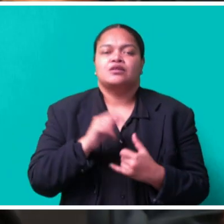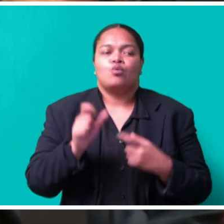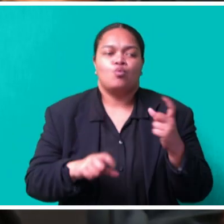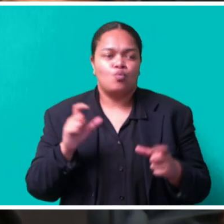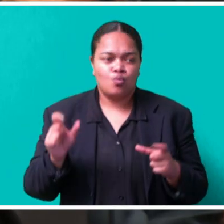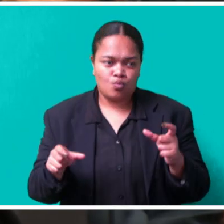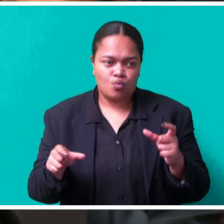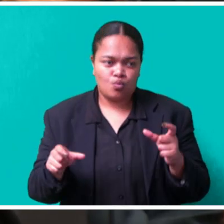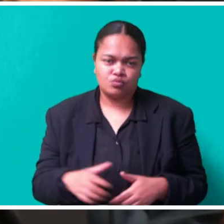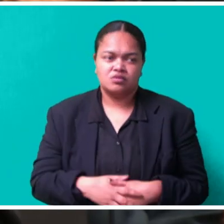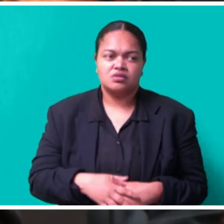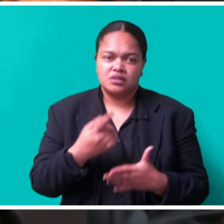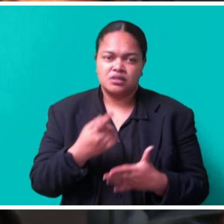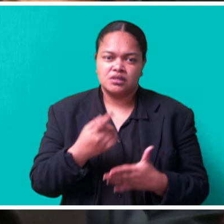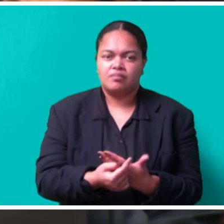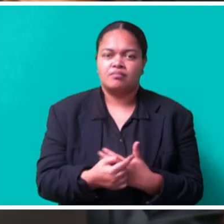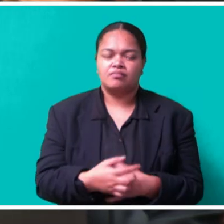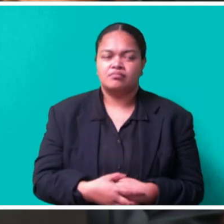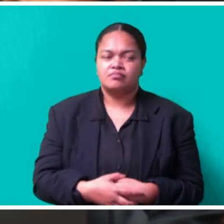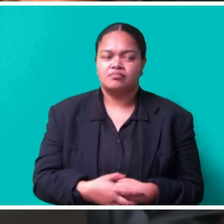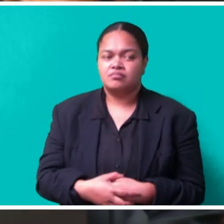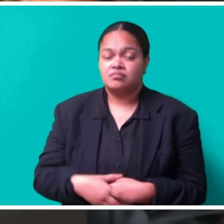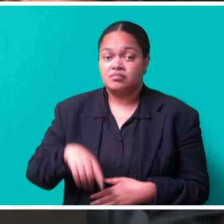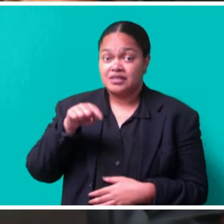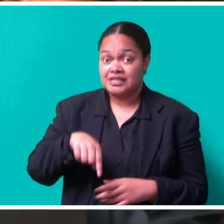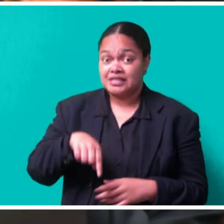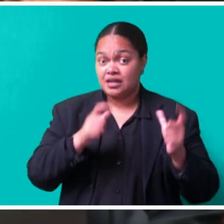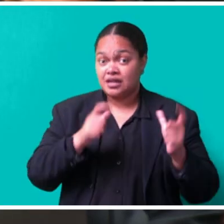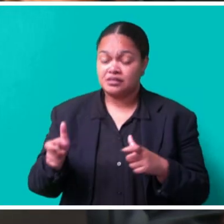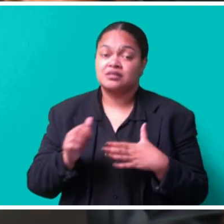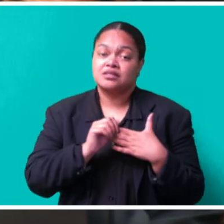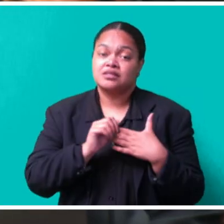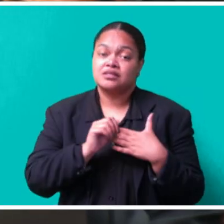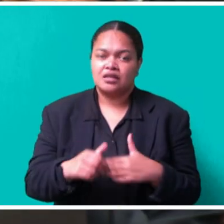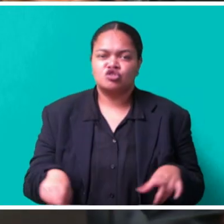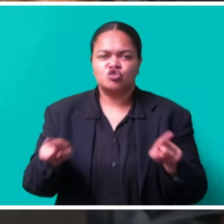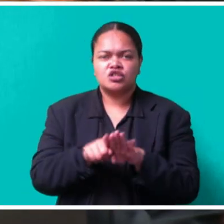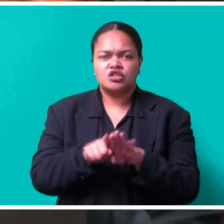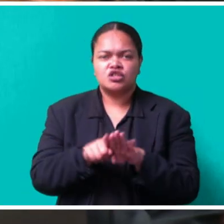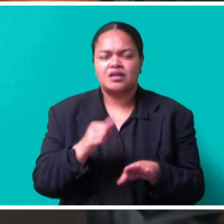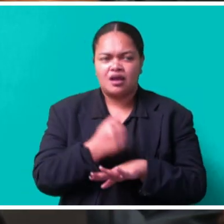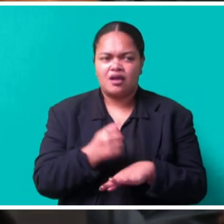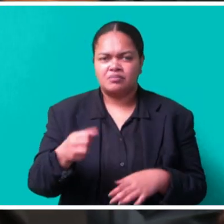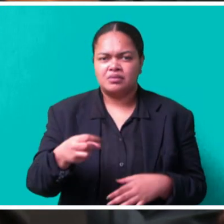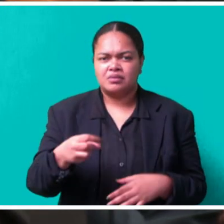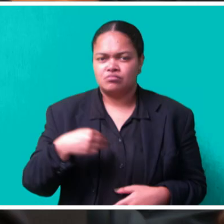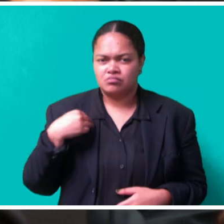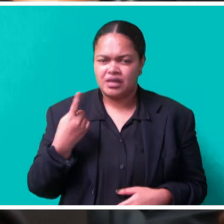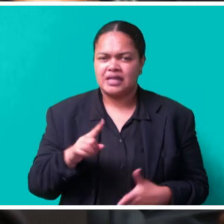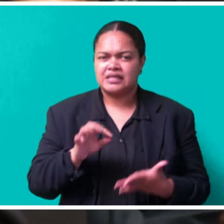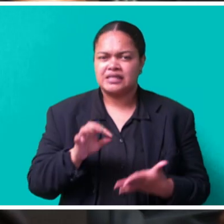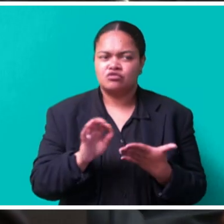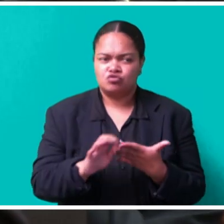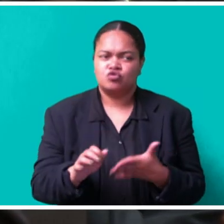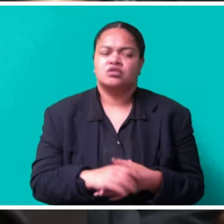platform comprising of 9 clusters. These clusters are led by the relevant government ministries and permanent secretaries